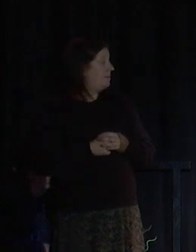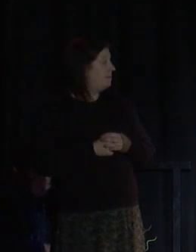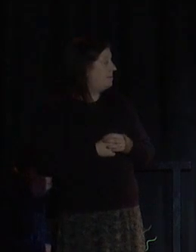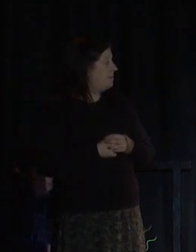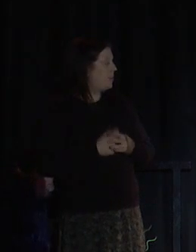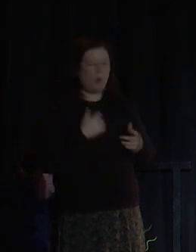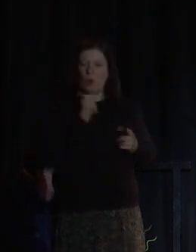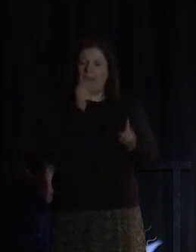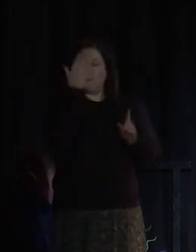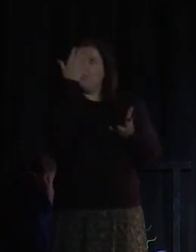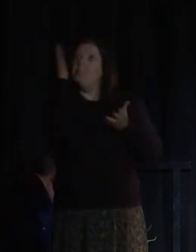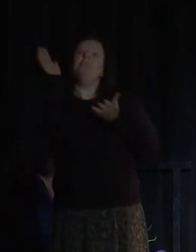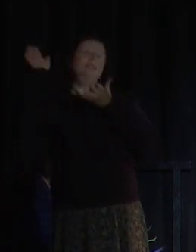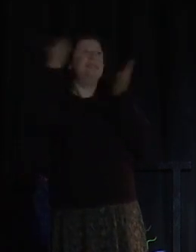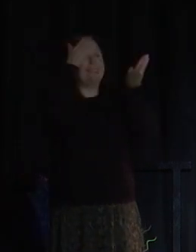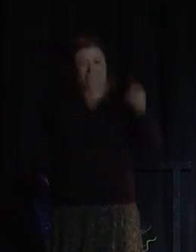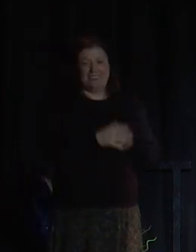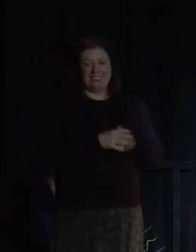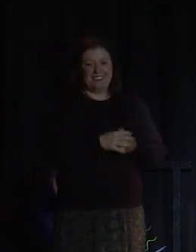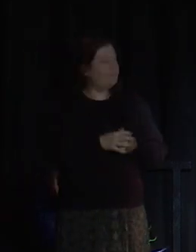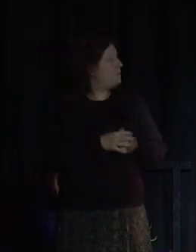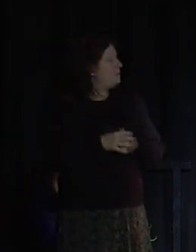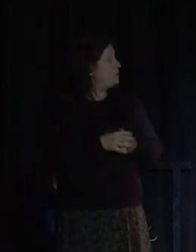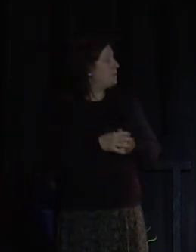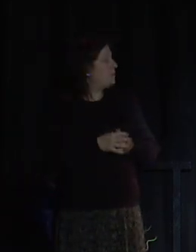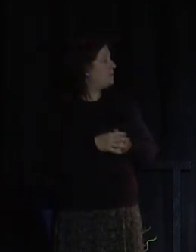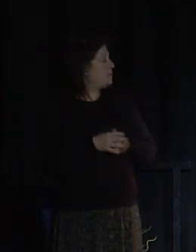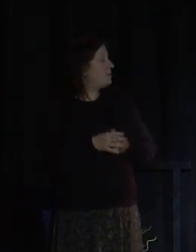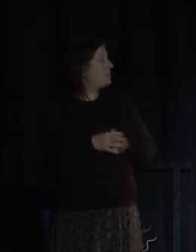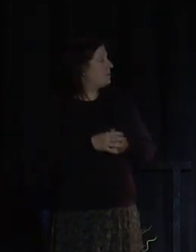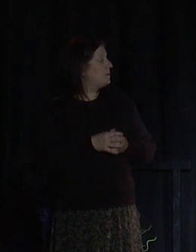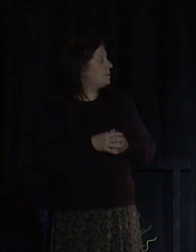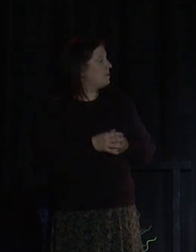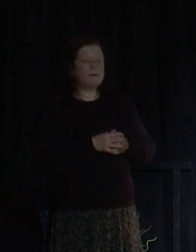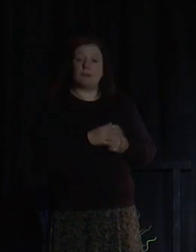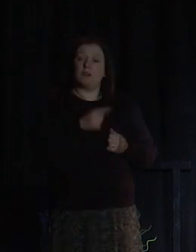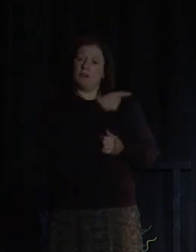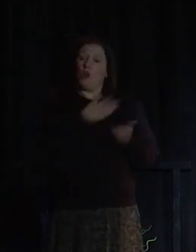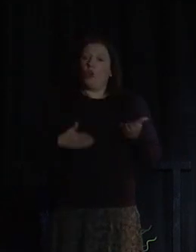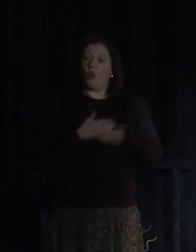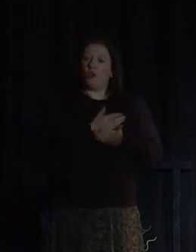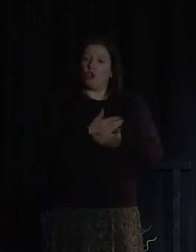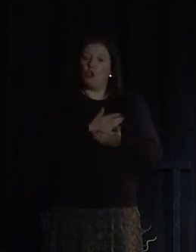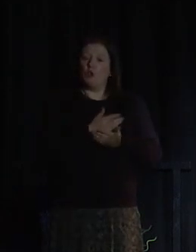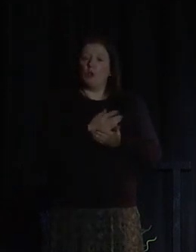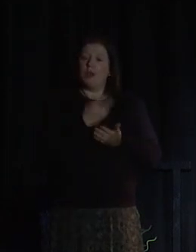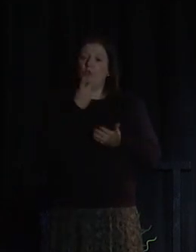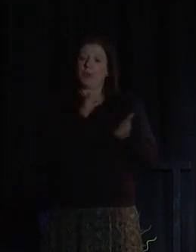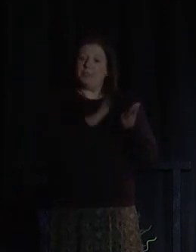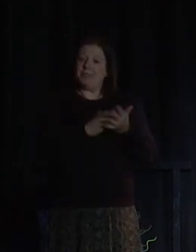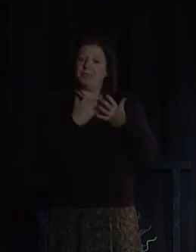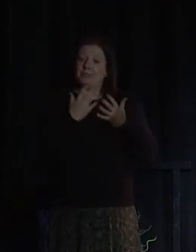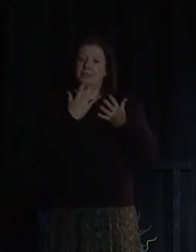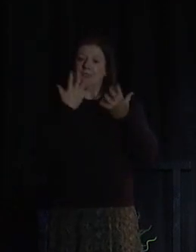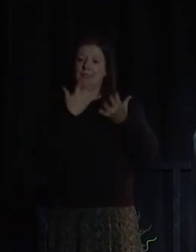I got a little bit lost there. It can take up to 20 people per every 10 minutes. So it takes about 600 people over the course of the